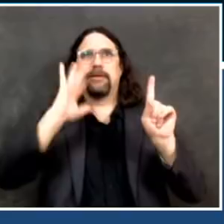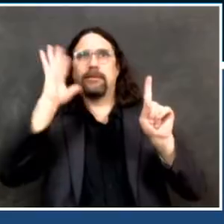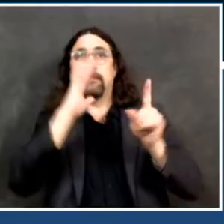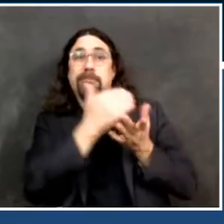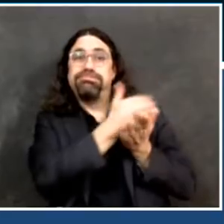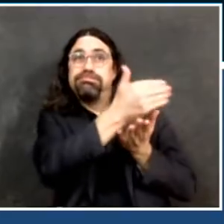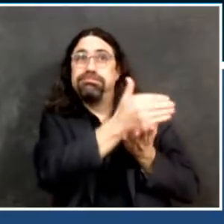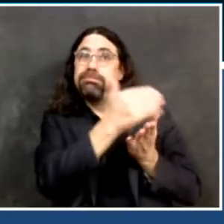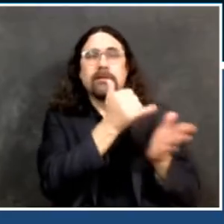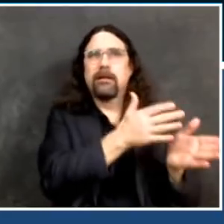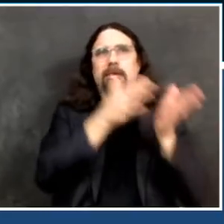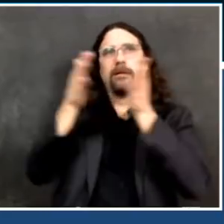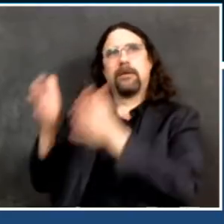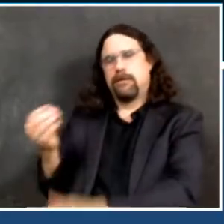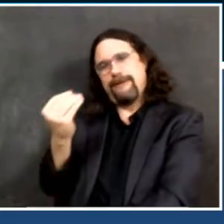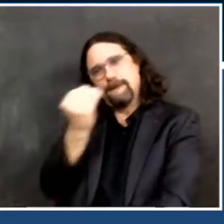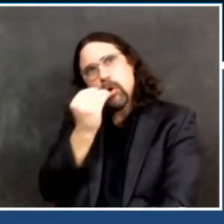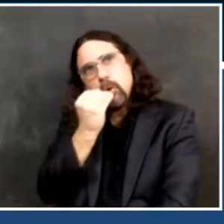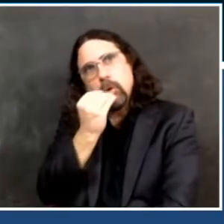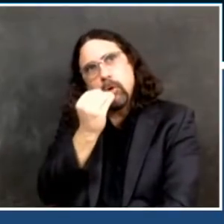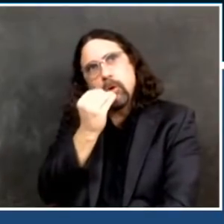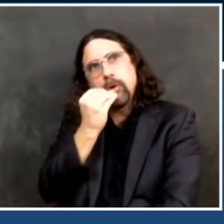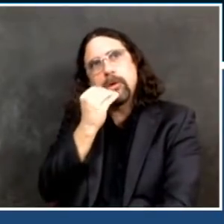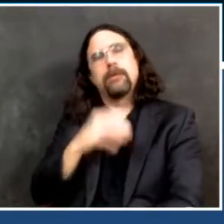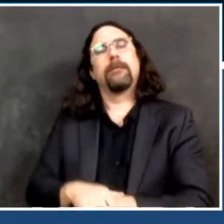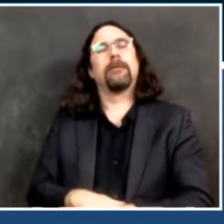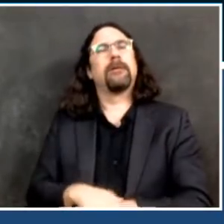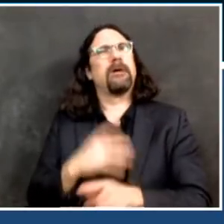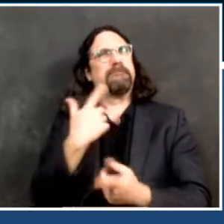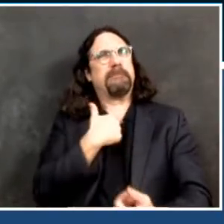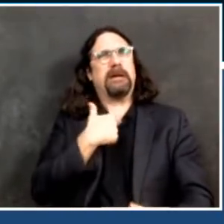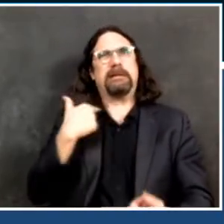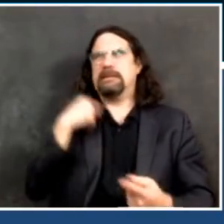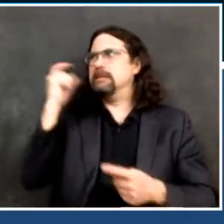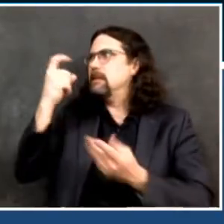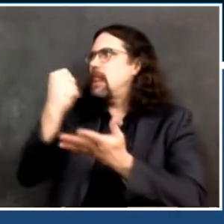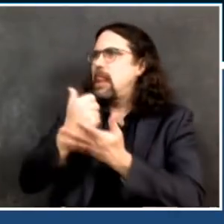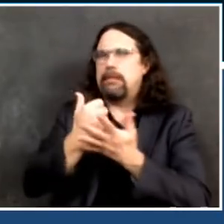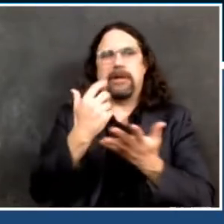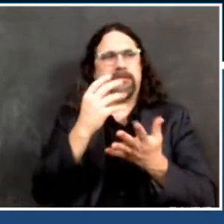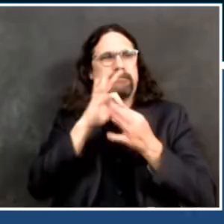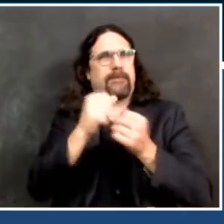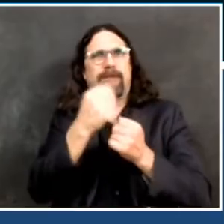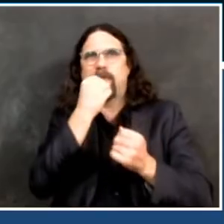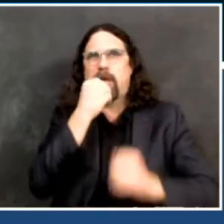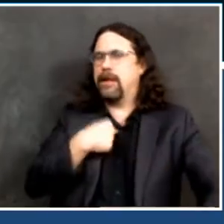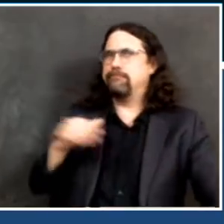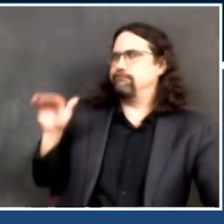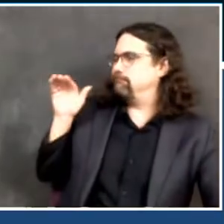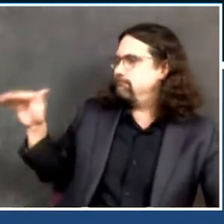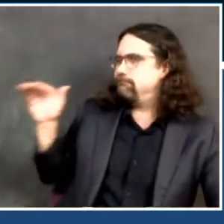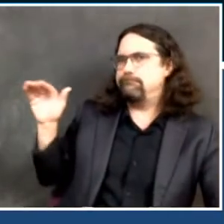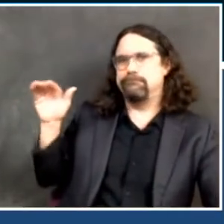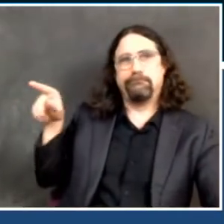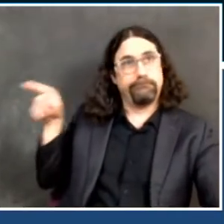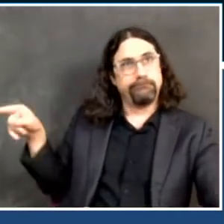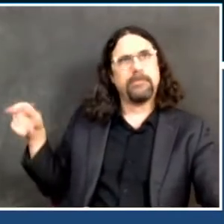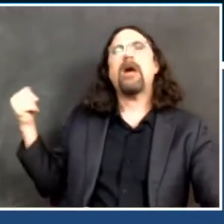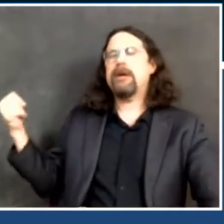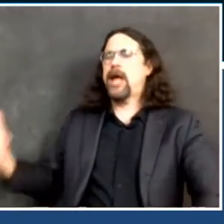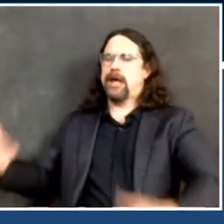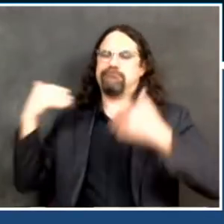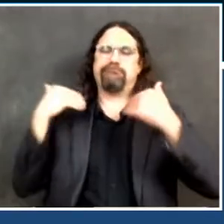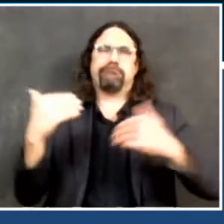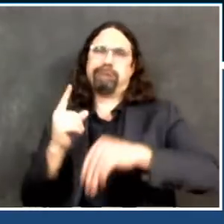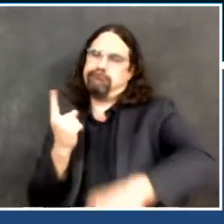czar. My pleasure to introduce Commissioner Catherine Garcia. Thank you, Mr. Mayor. It is my pleasure to